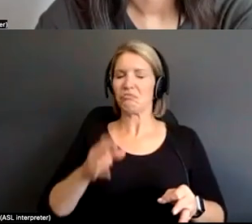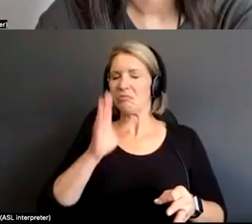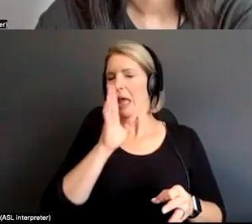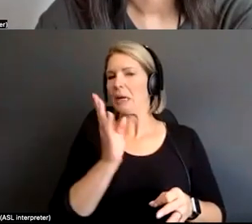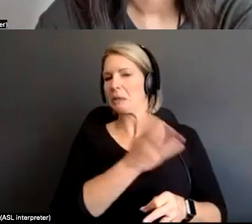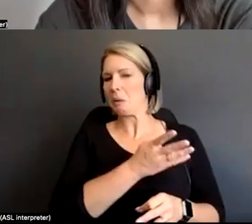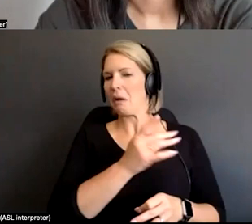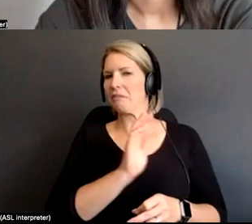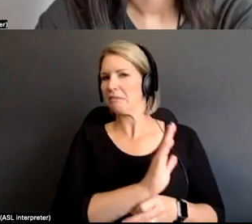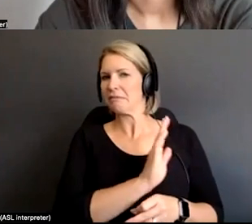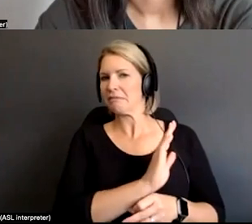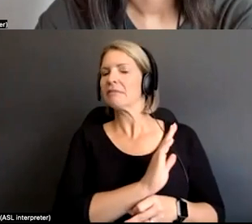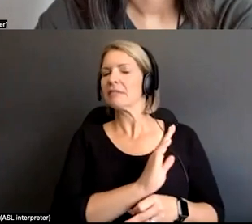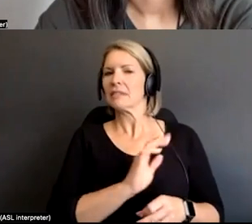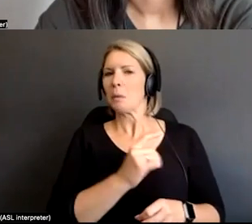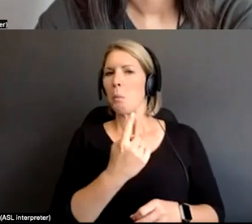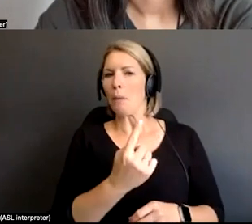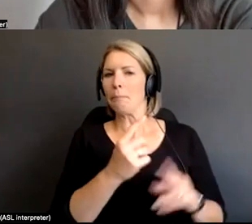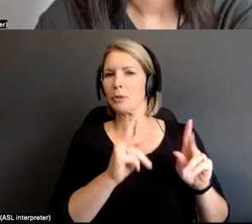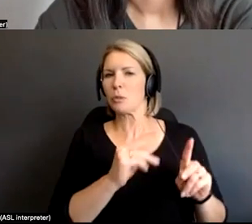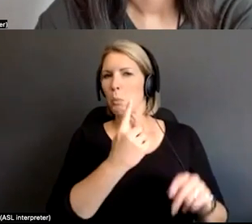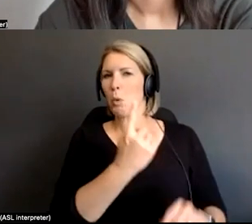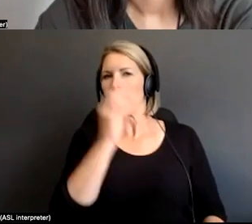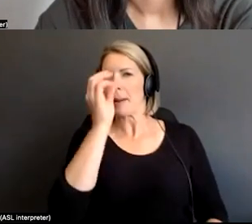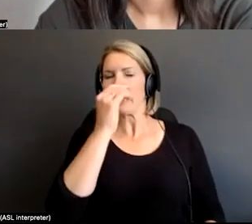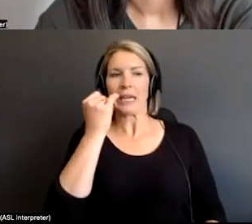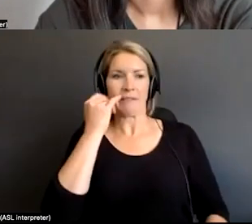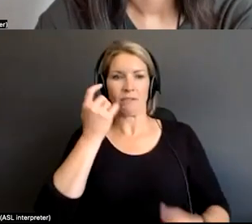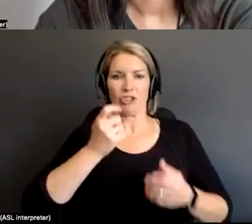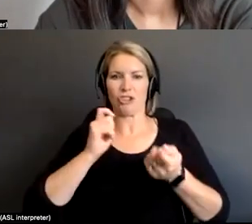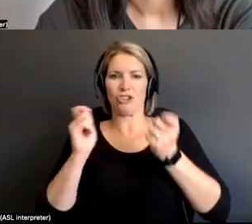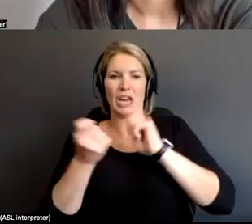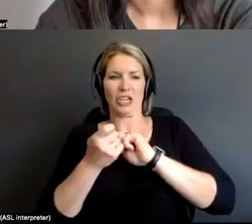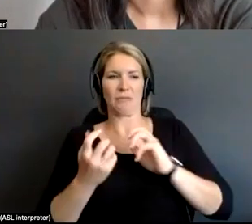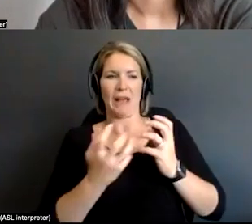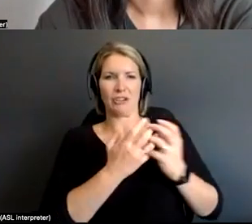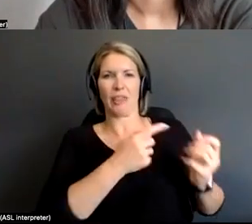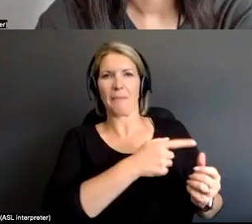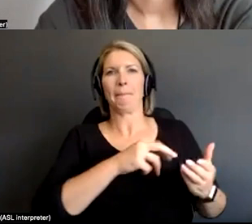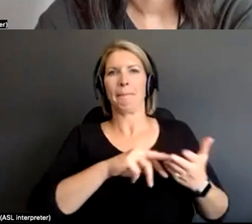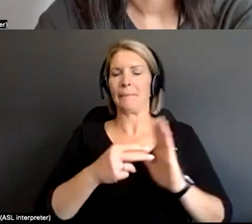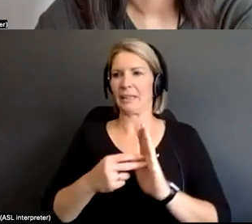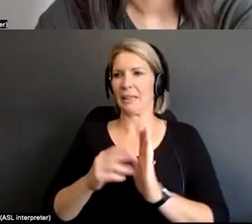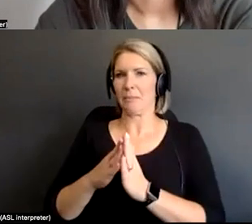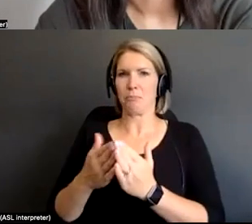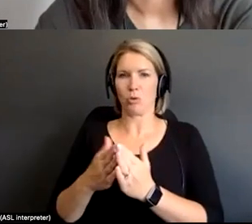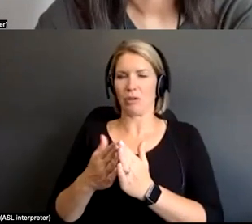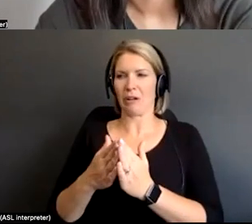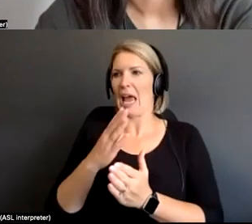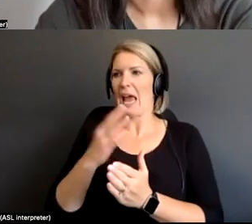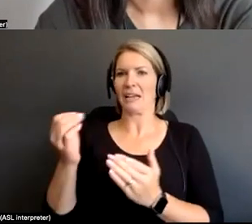book anyway. So if we had, you know, changed things to work for them, then it would have been at a disservice to the book and the audience.